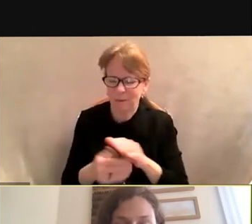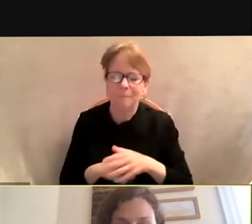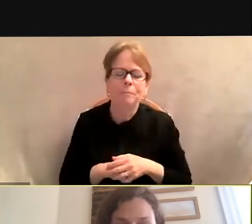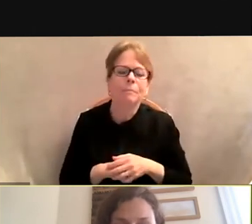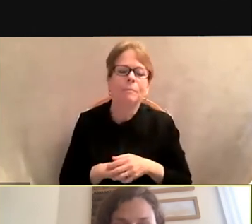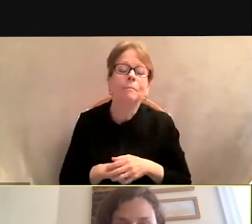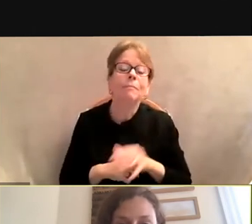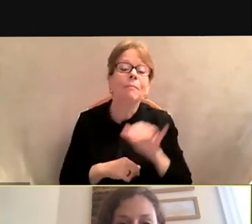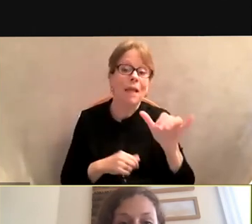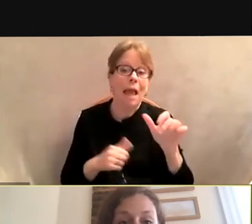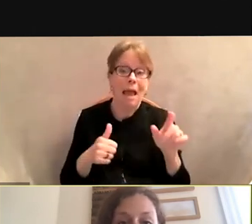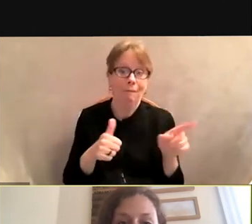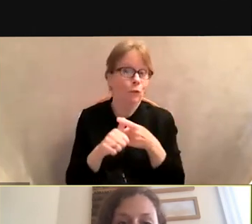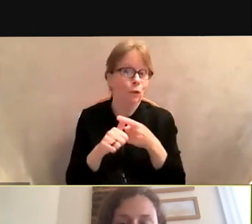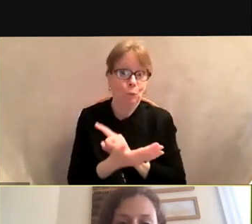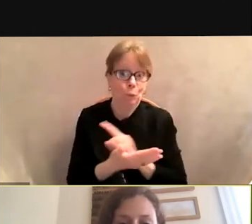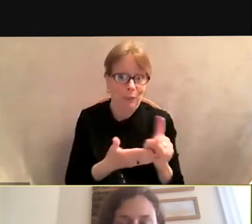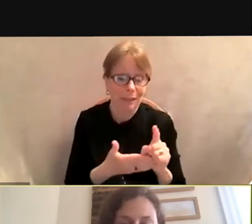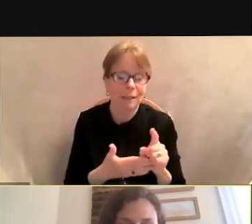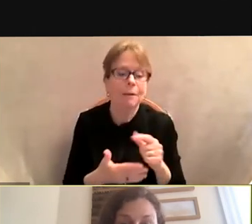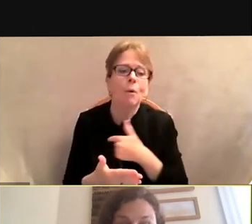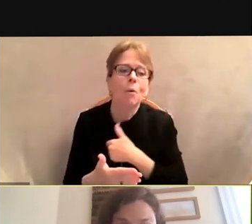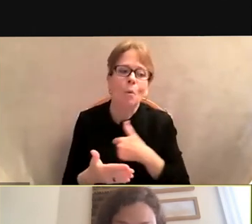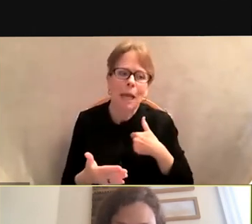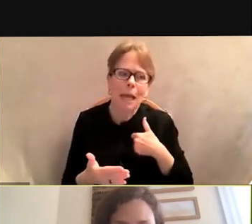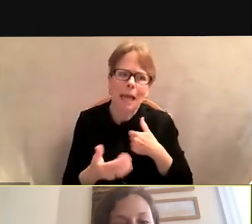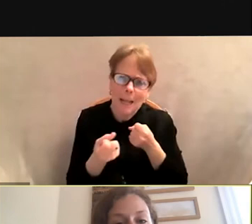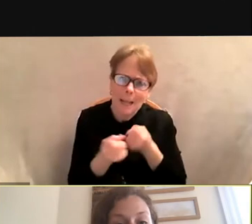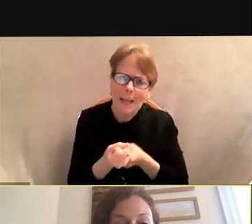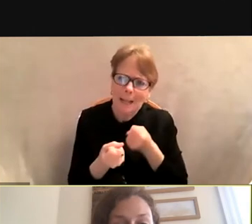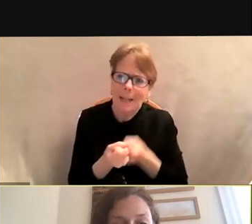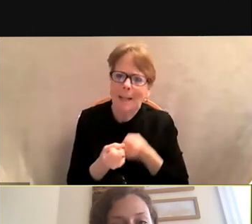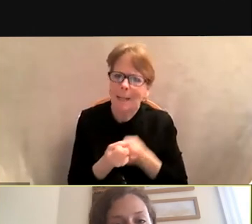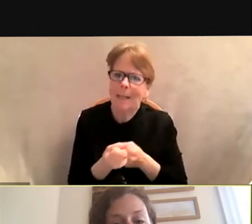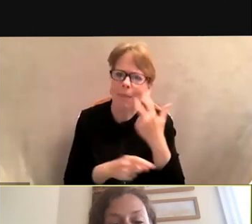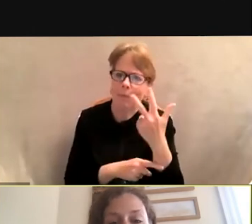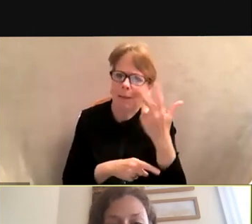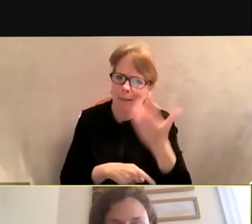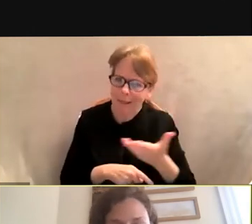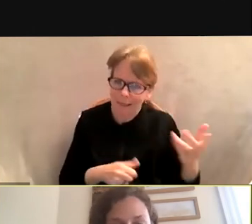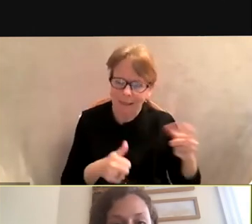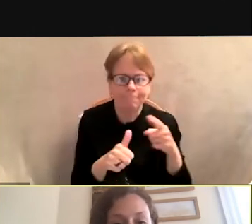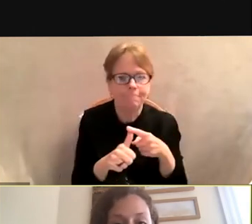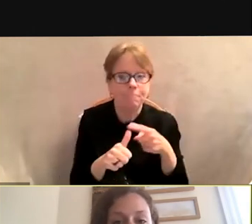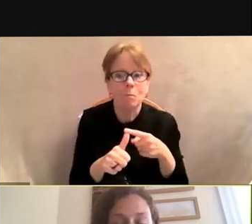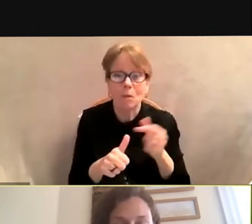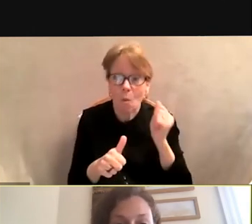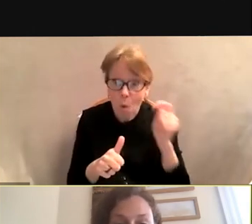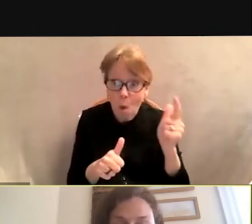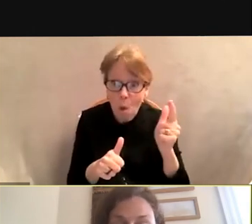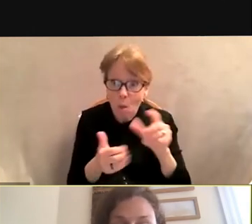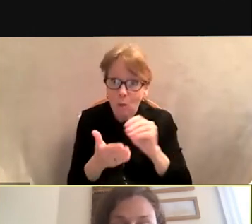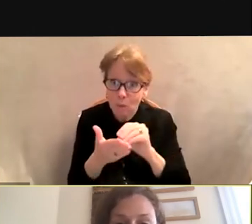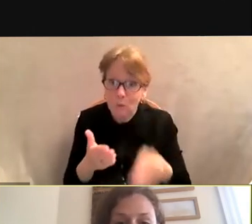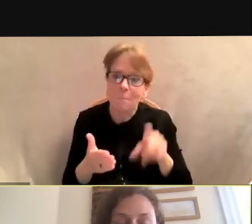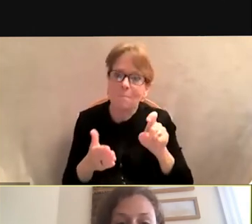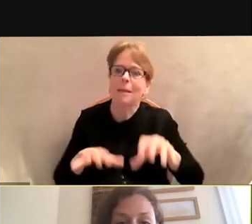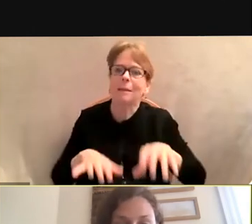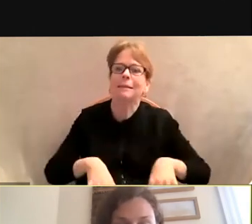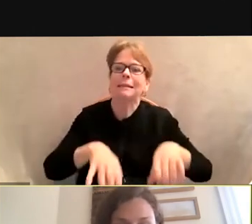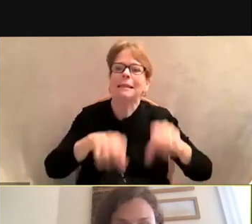helped to advocate for and get implemented three things. First, every student is asked to take the